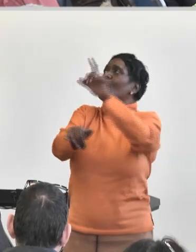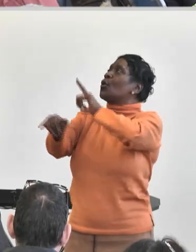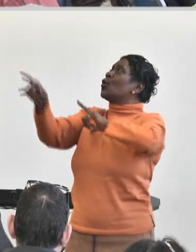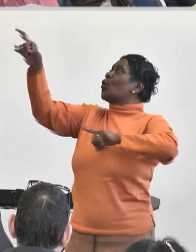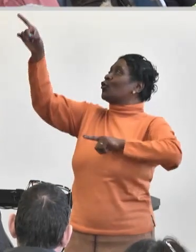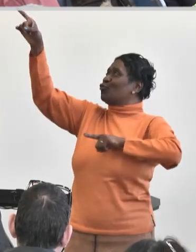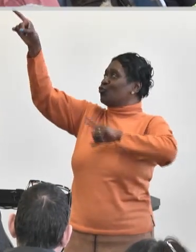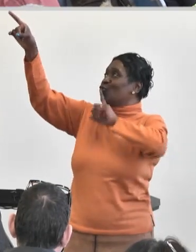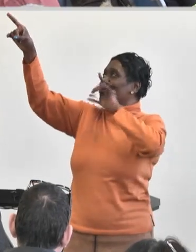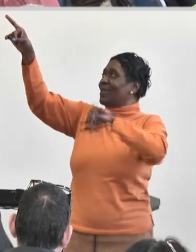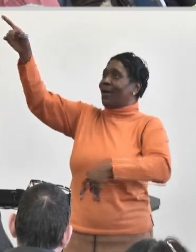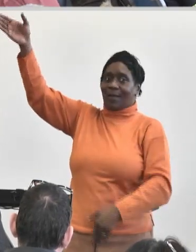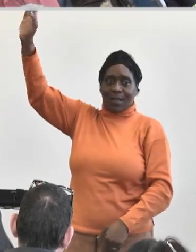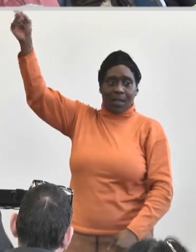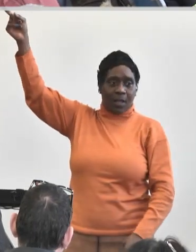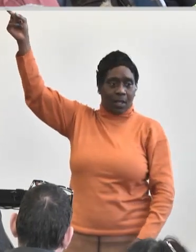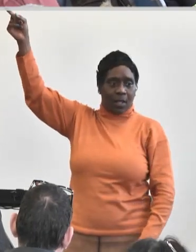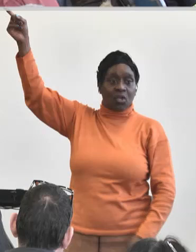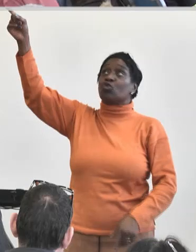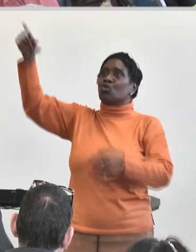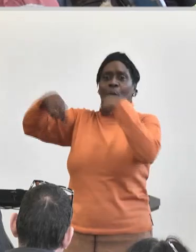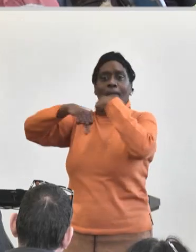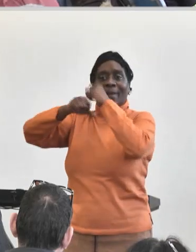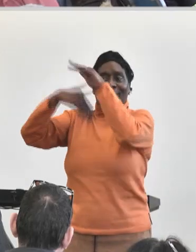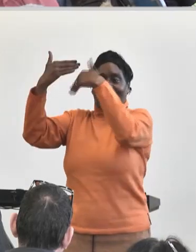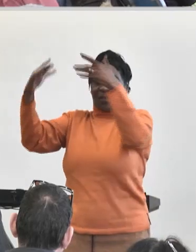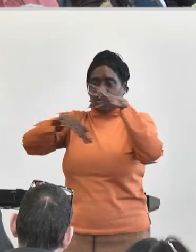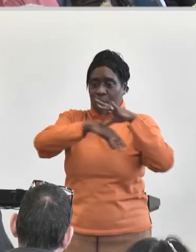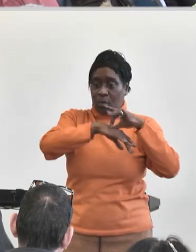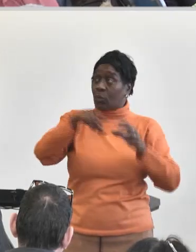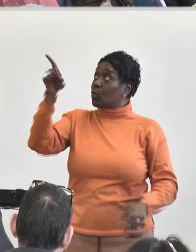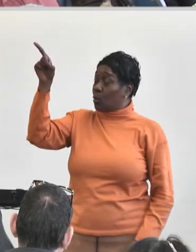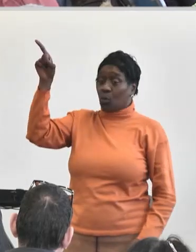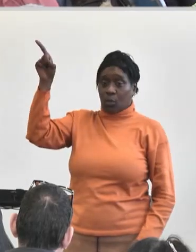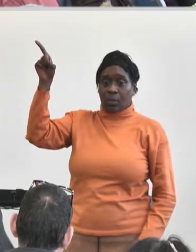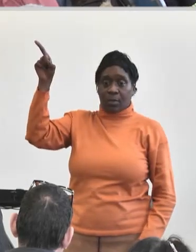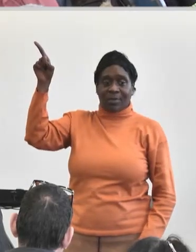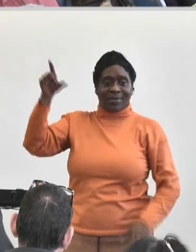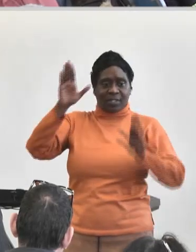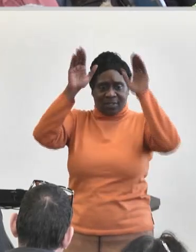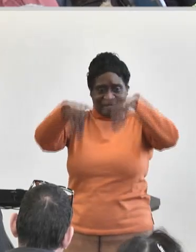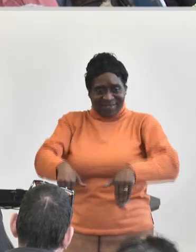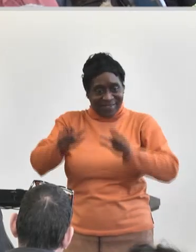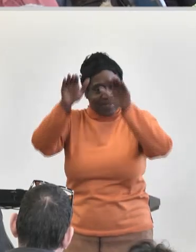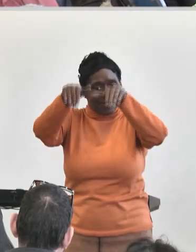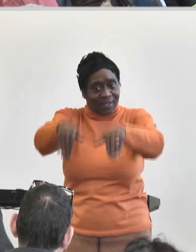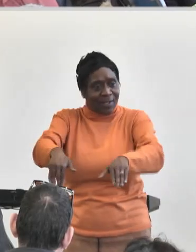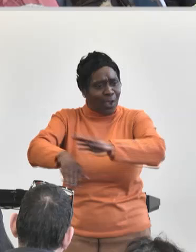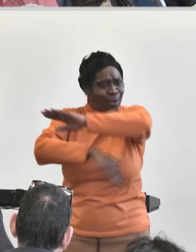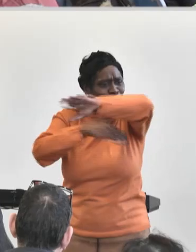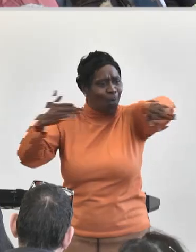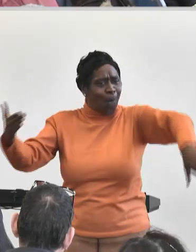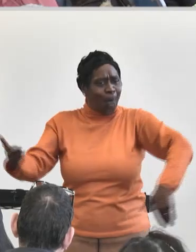art God. Soberano Señor. Which hath made heaven and earth, tú eres el Dios, el cielo y la tierra, and the sea, el mar, and all